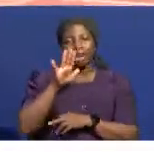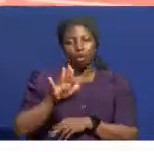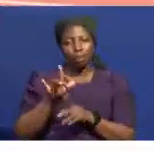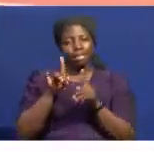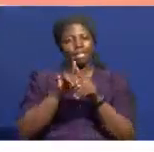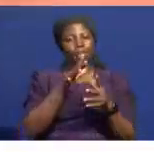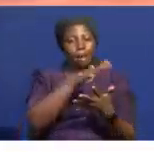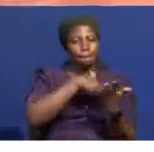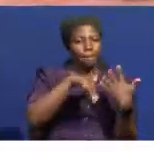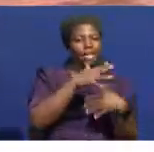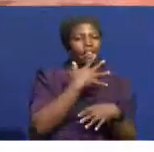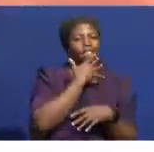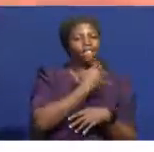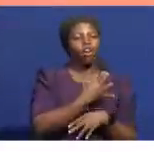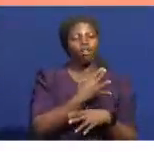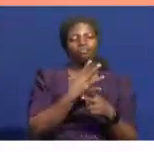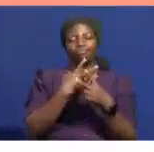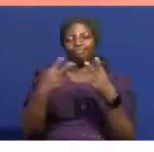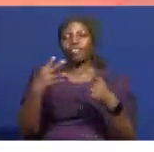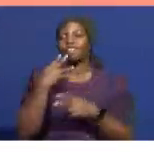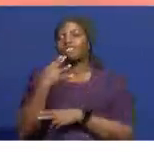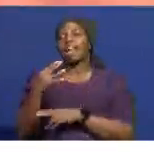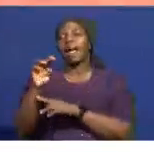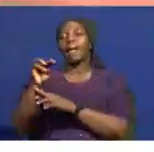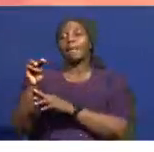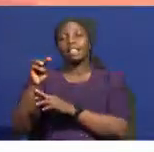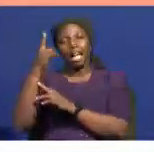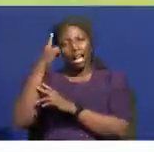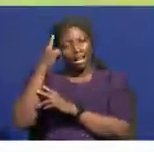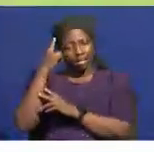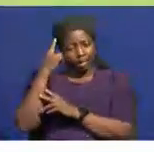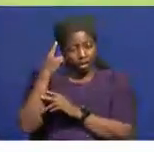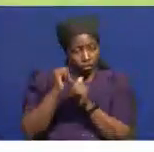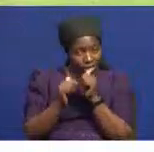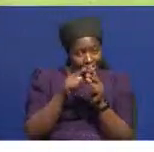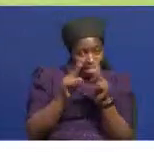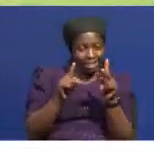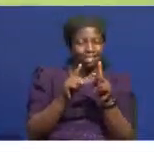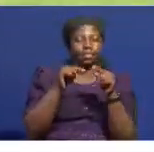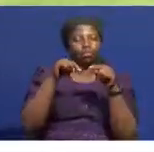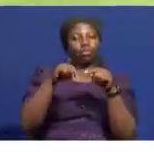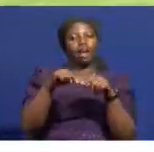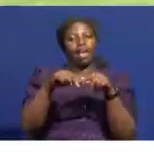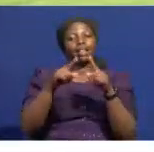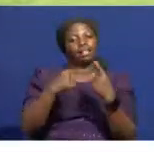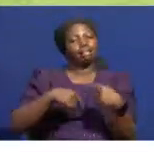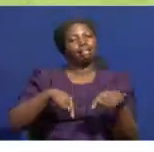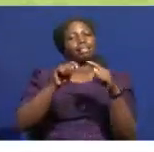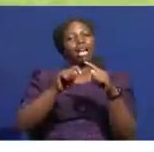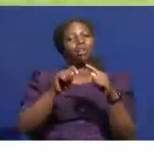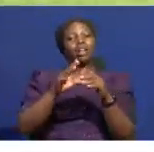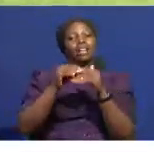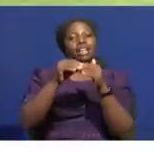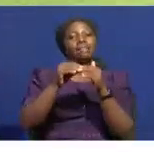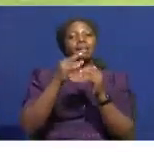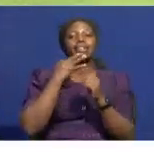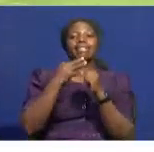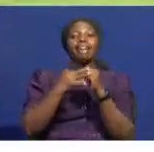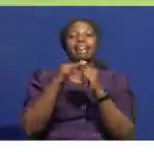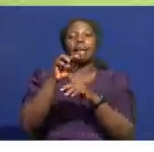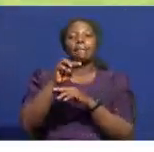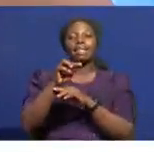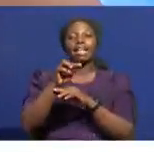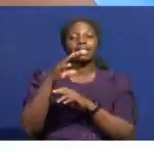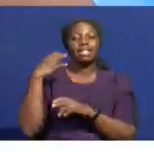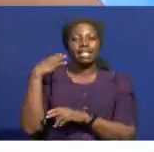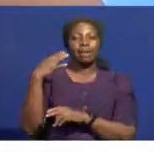mixed 4x400 meters relay team, which set a national record today in the trials anchored by world 800 meters champion Mary